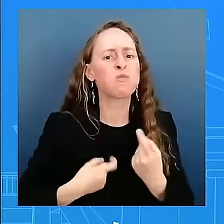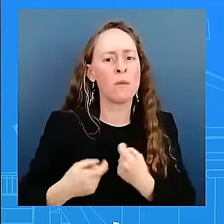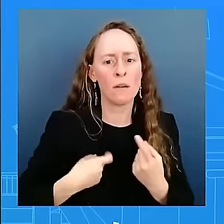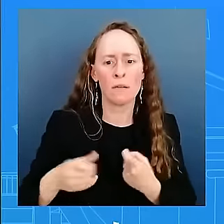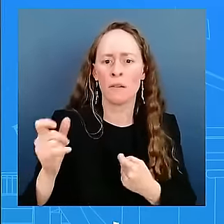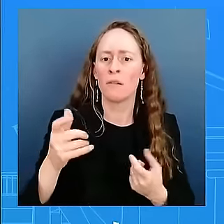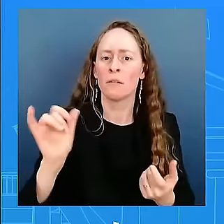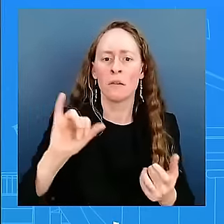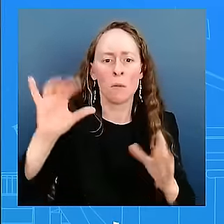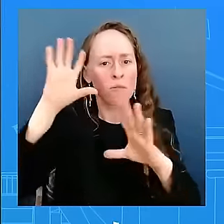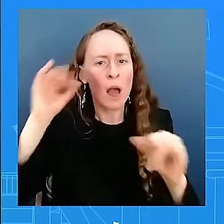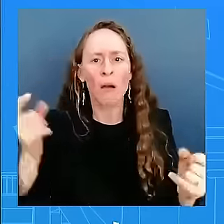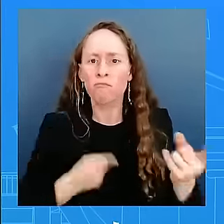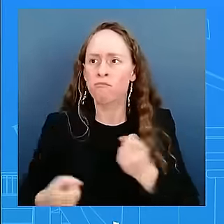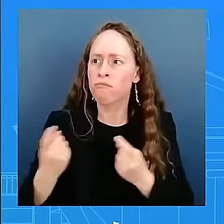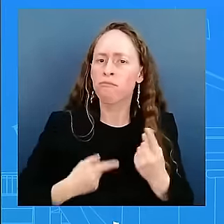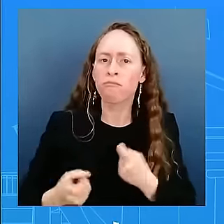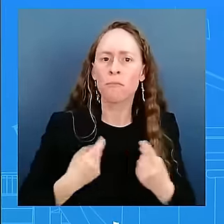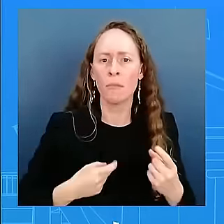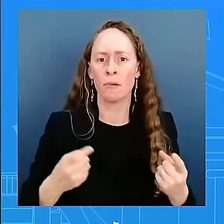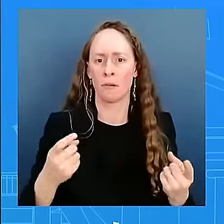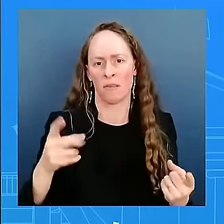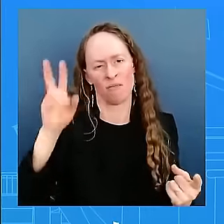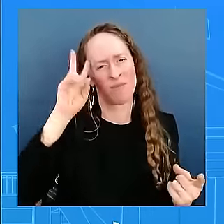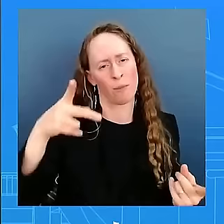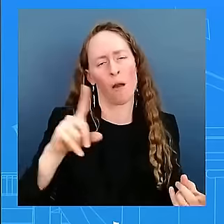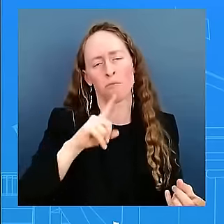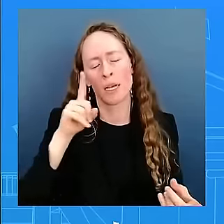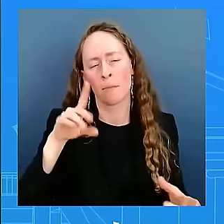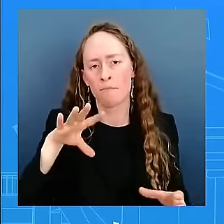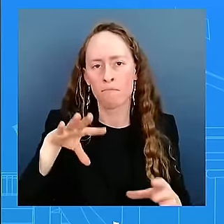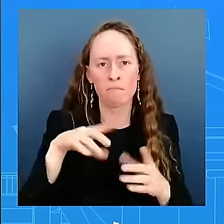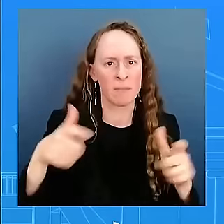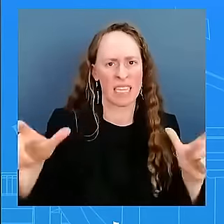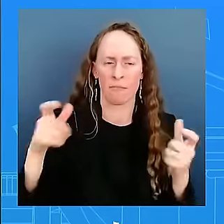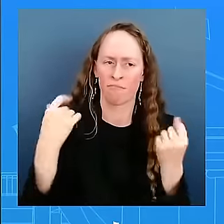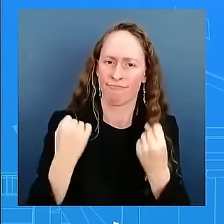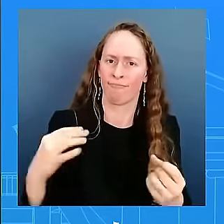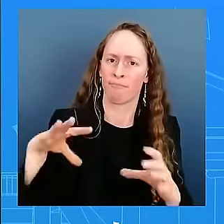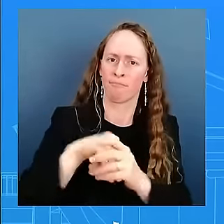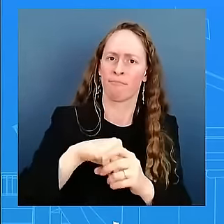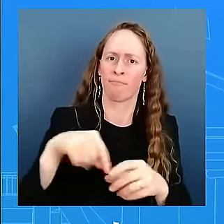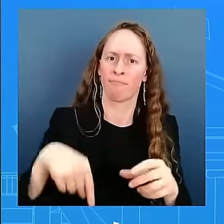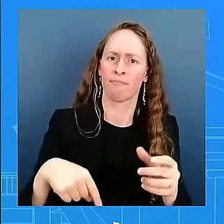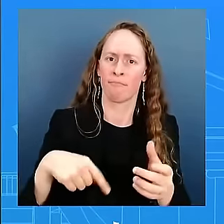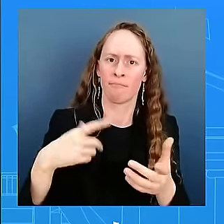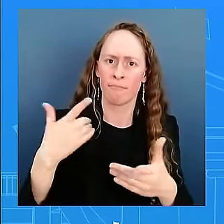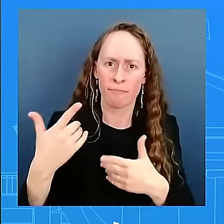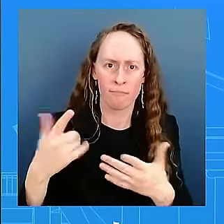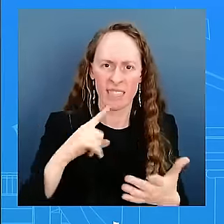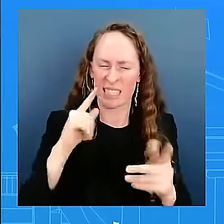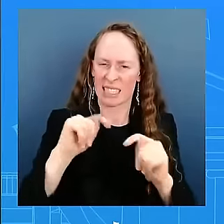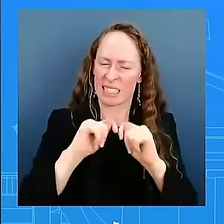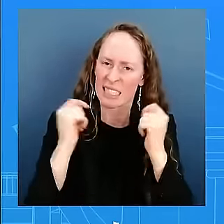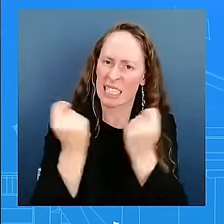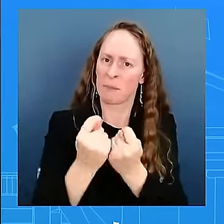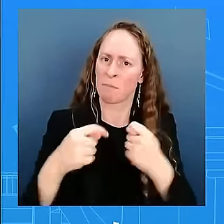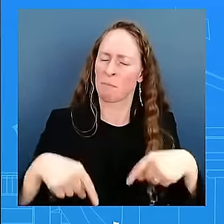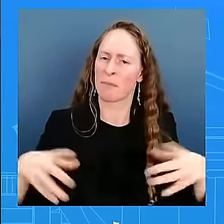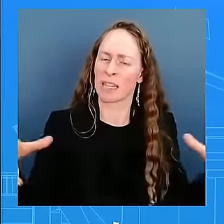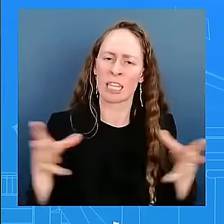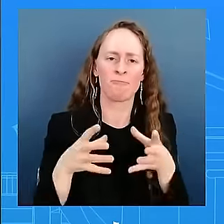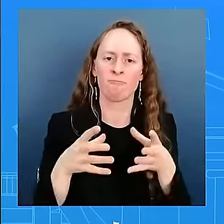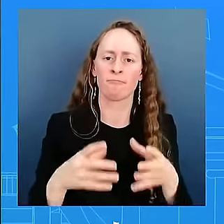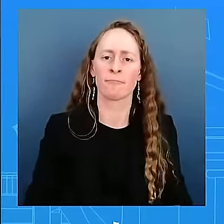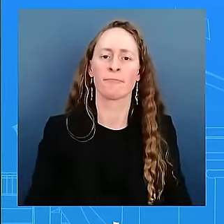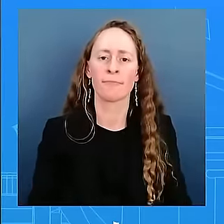a participant in, very much a core member of the team that helped make this happen. Yeah. Two quick questions. One, as it relates to the president's interactions with